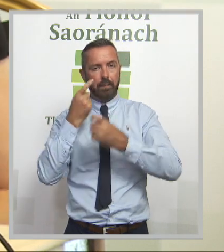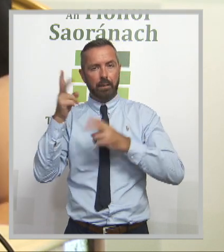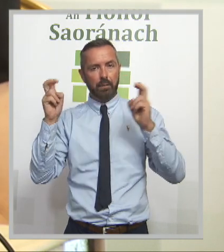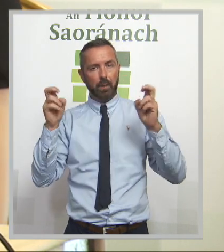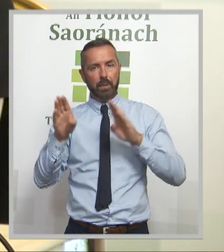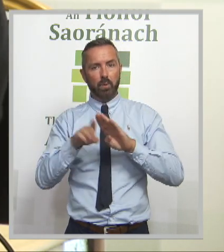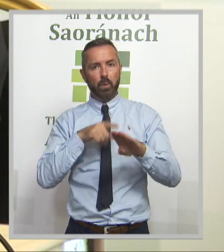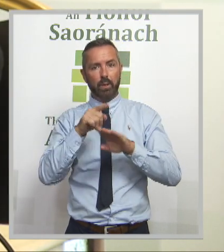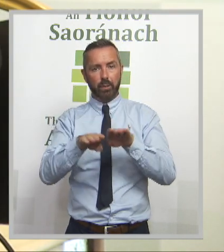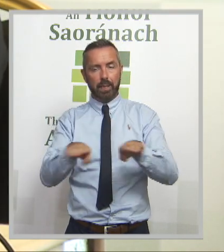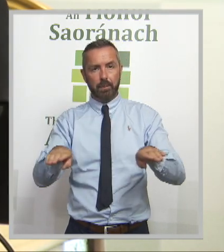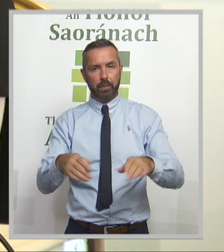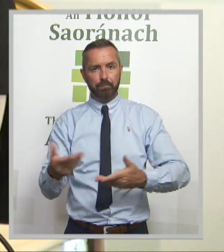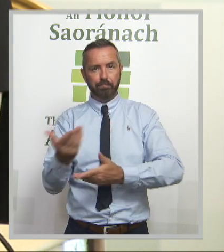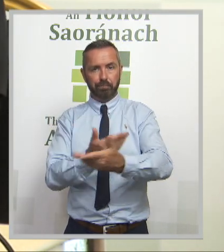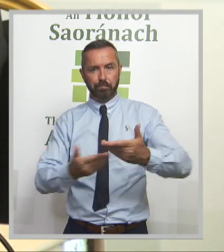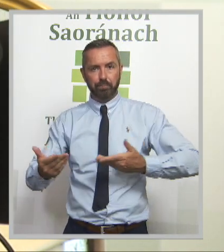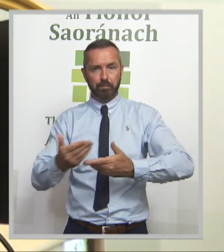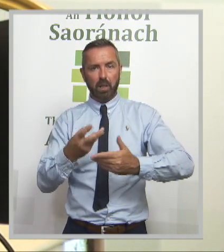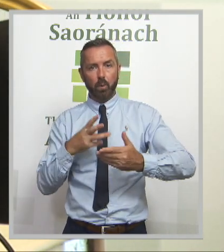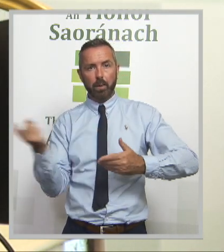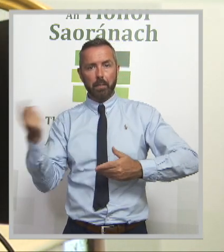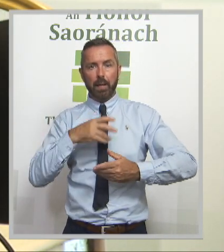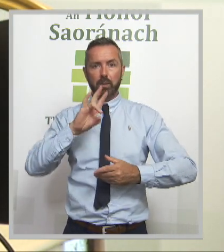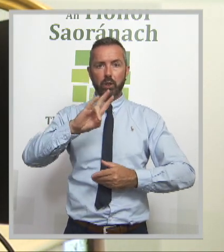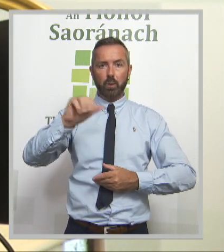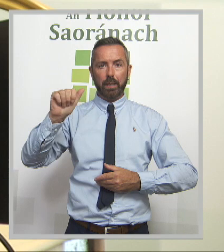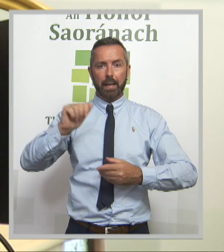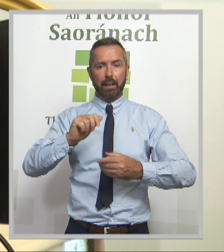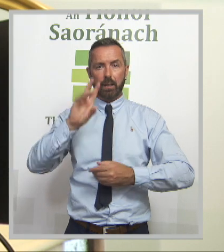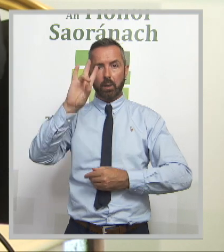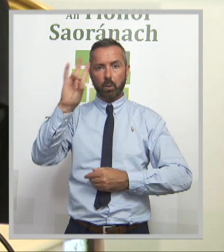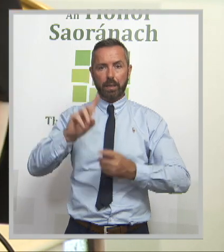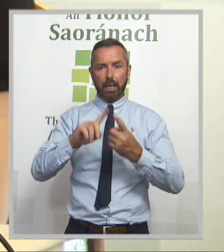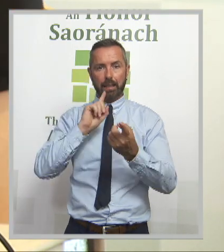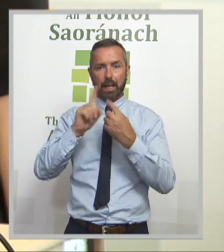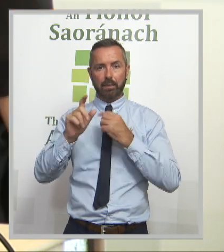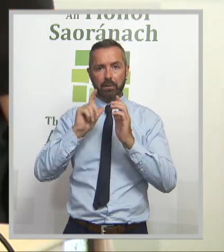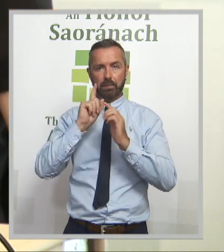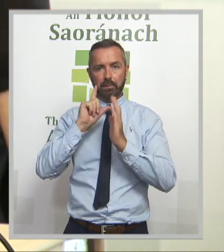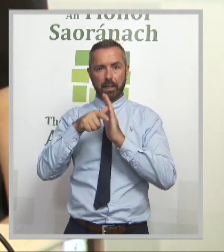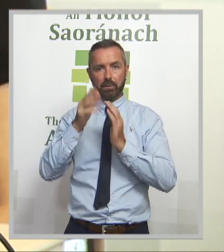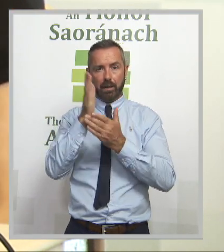with your tables. We'll come back to questions and answers at 12:30, and I'm